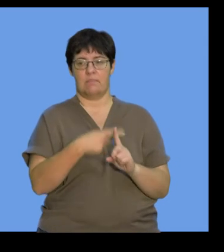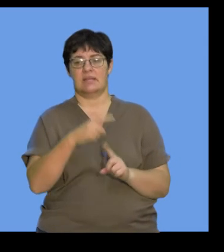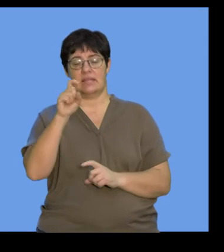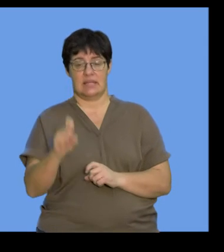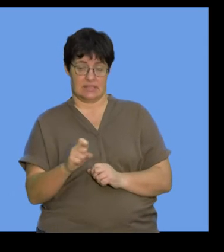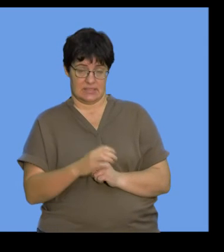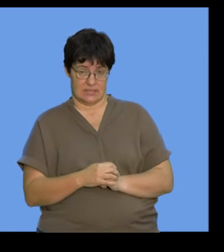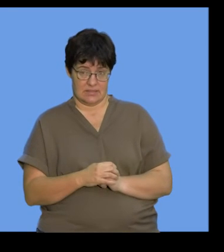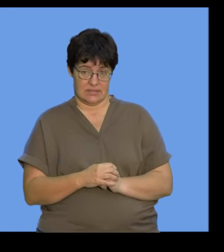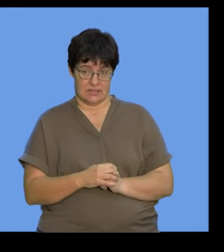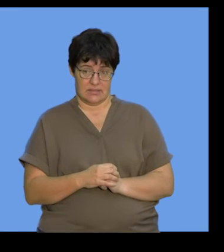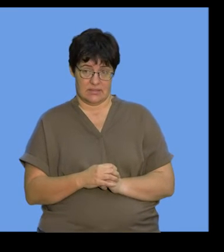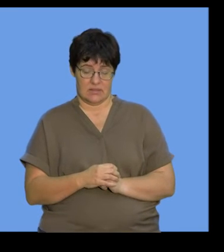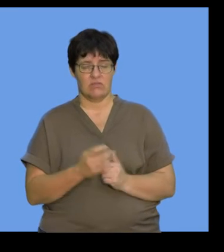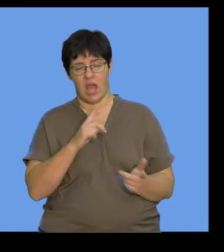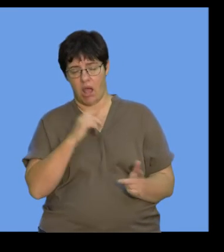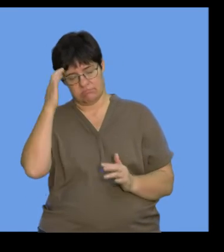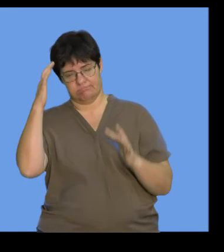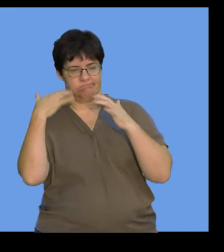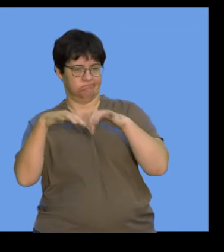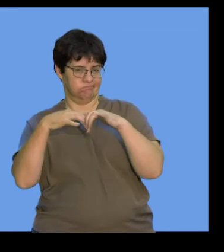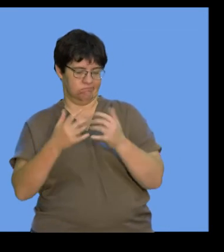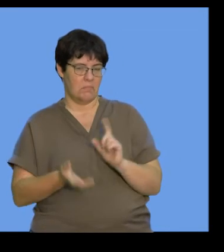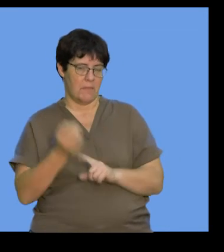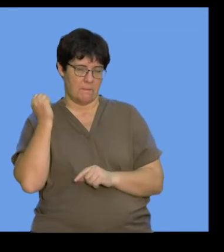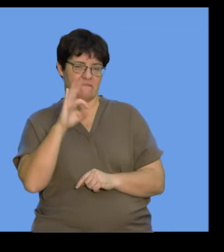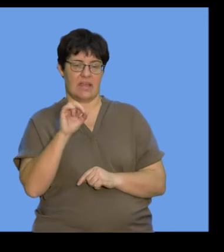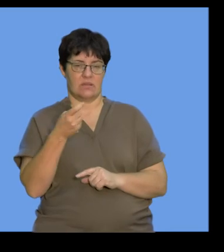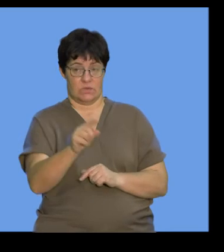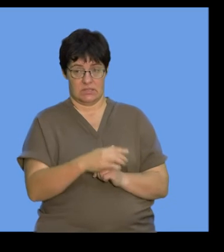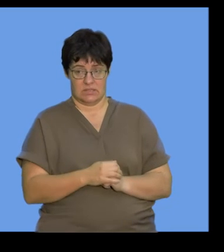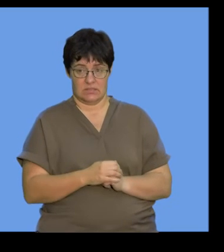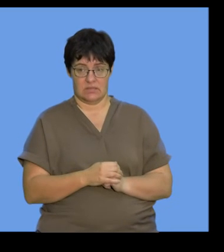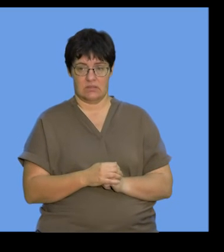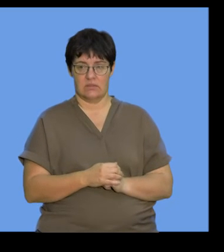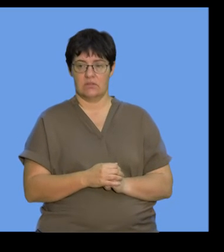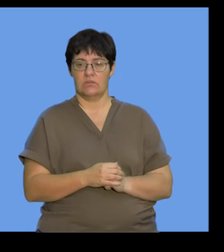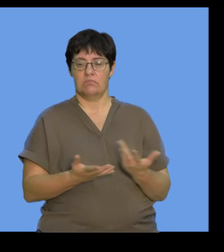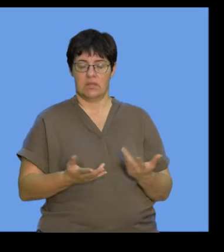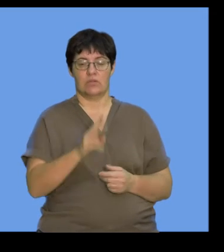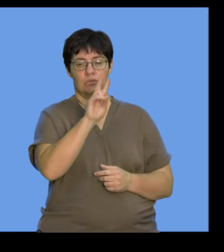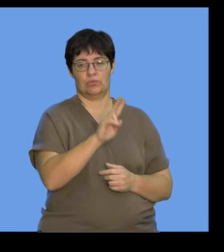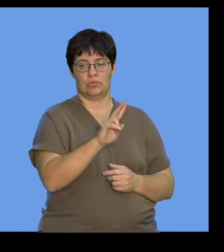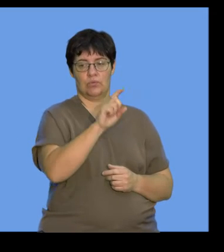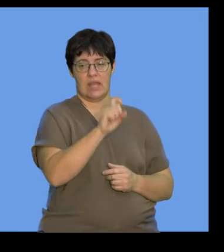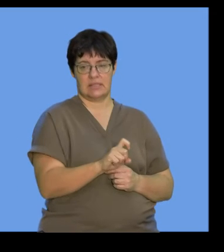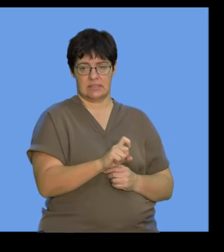4x plus x, right? So that's how you can kind of find what the factors are. But that will just